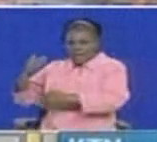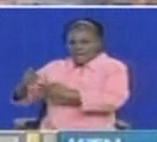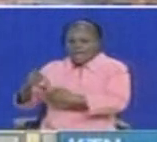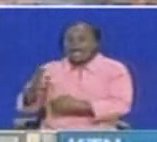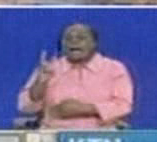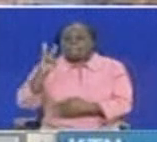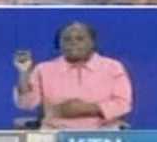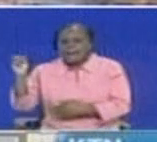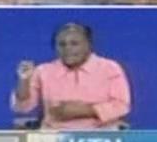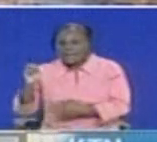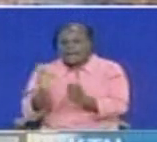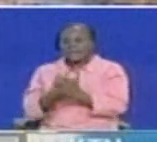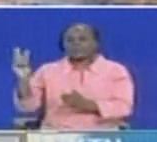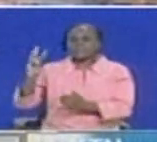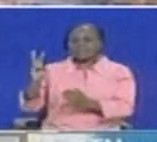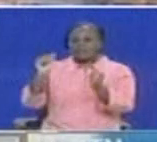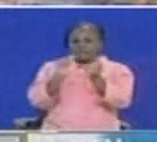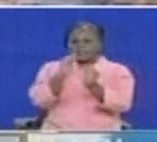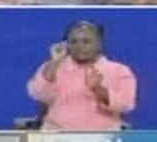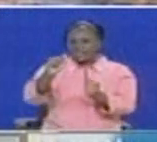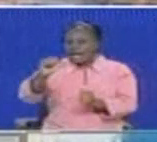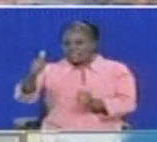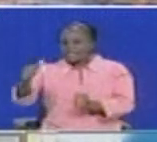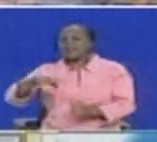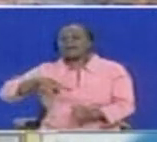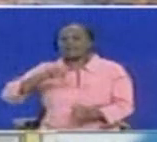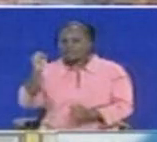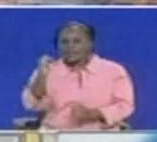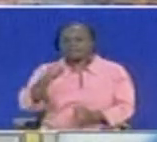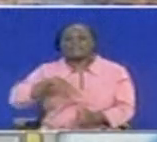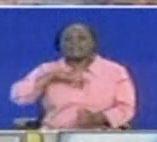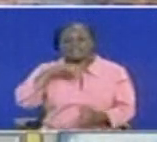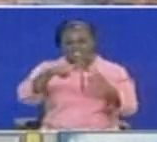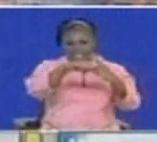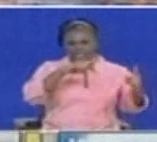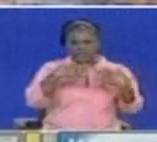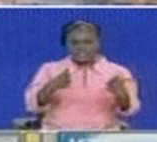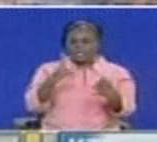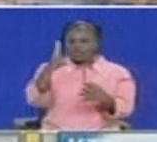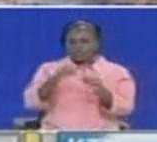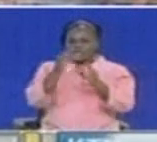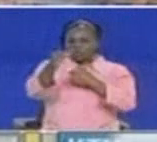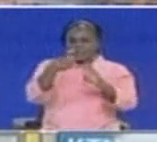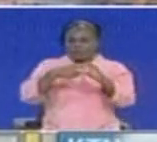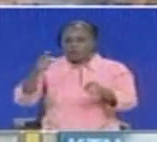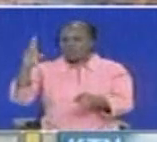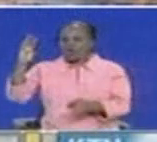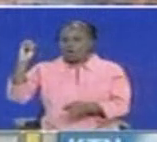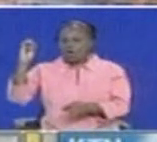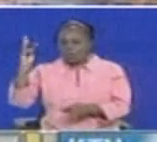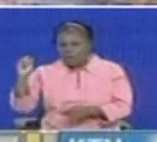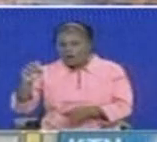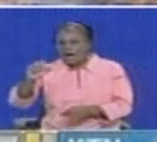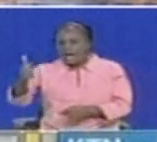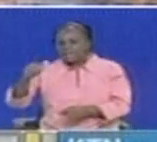and Wajir. On the 15th, 5 people were killed at Tofik, some 2 kilometers from Ramo town. 5